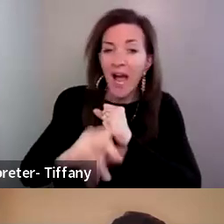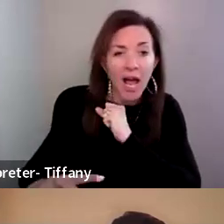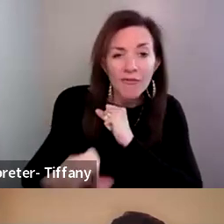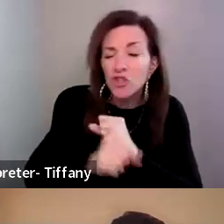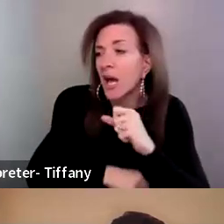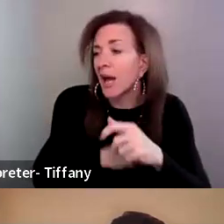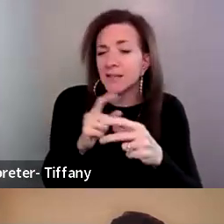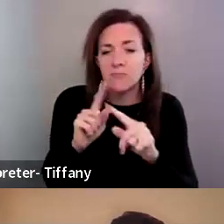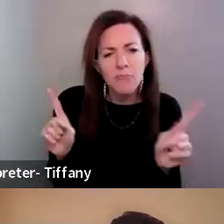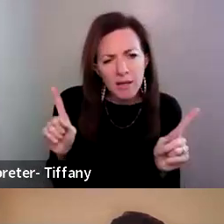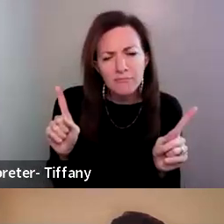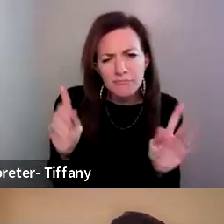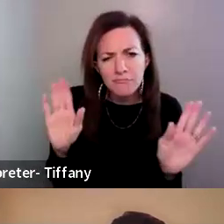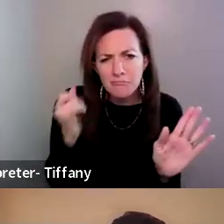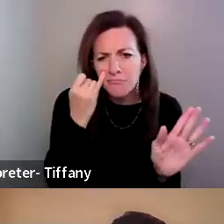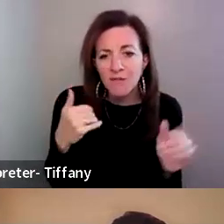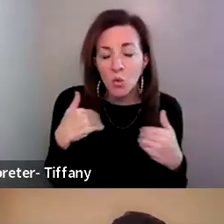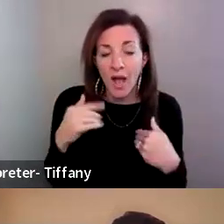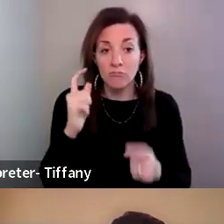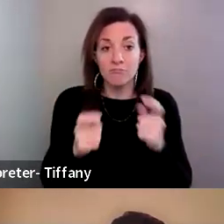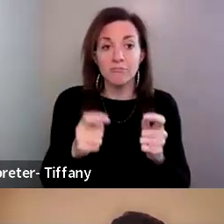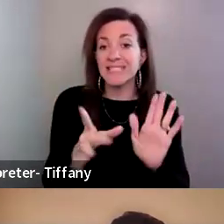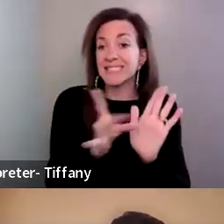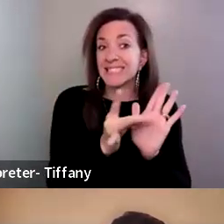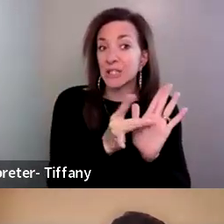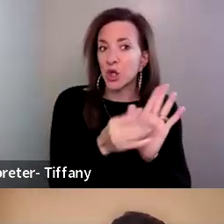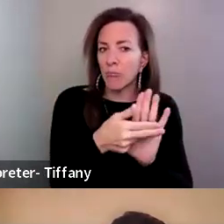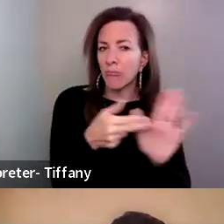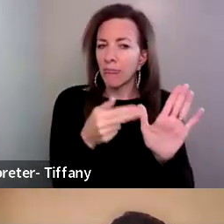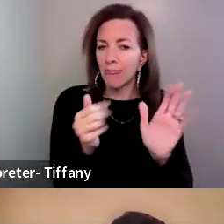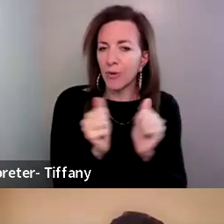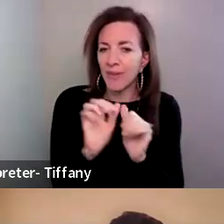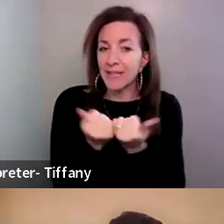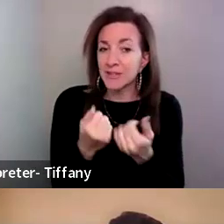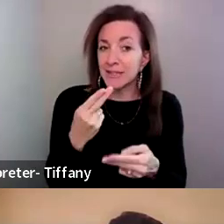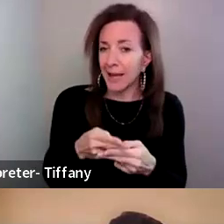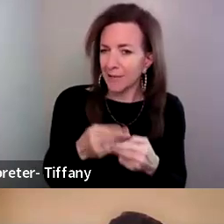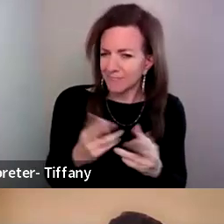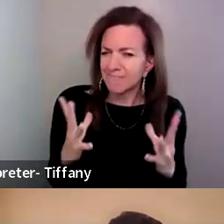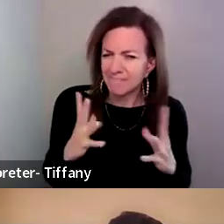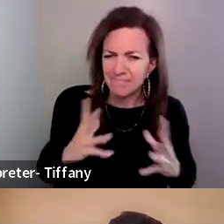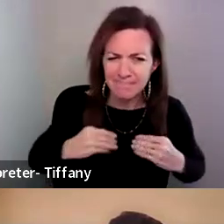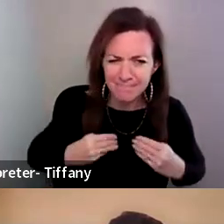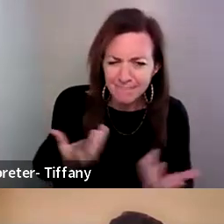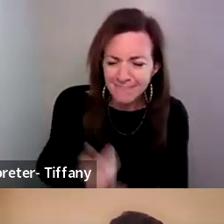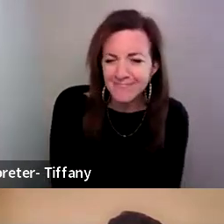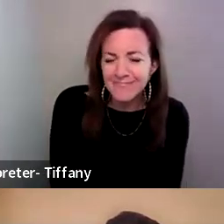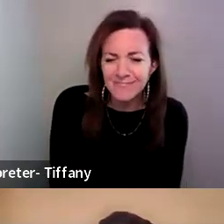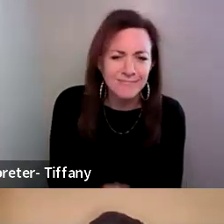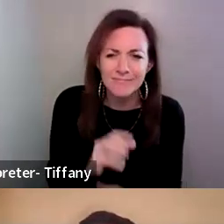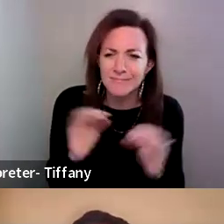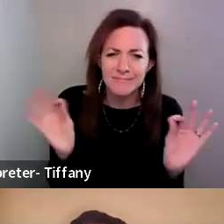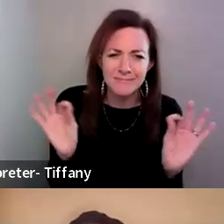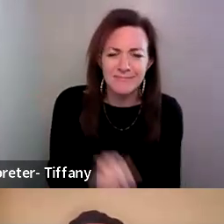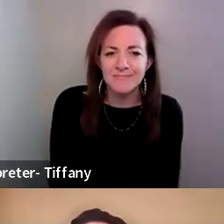advertise. But if you had a giveaway and it had a sticker with your agency name or something on it, that would be fine. That's not a